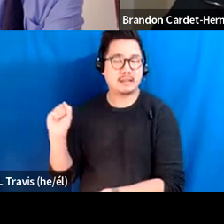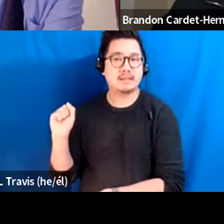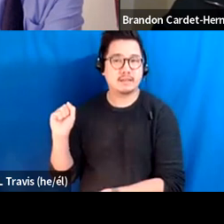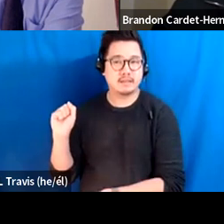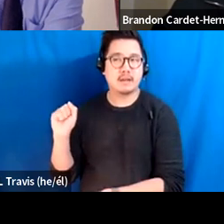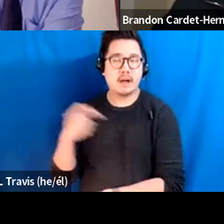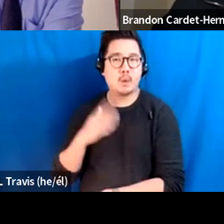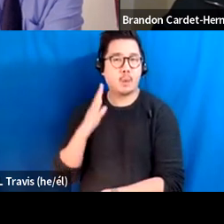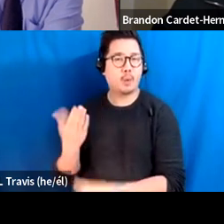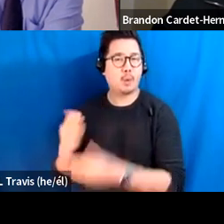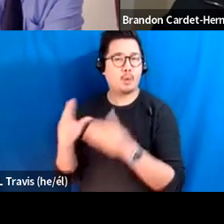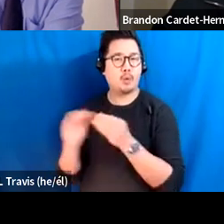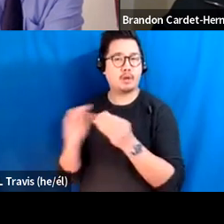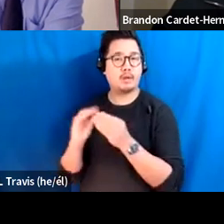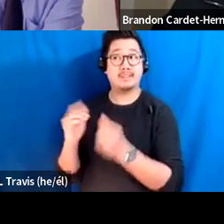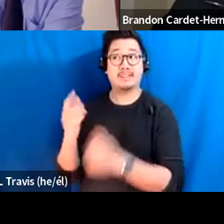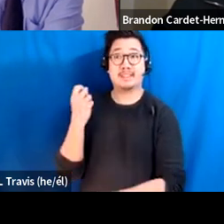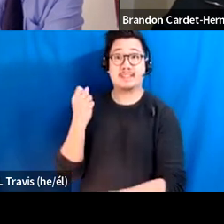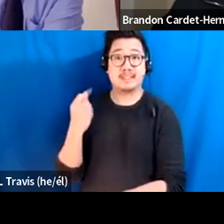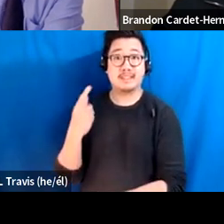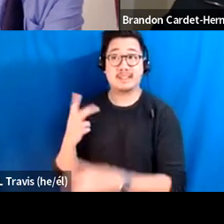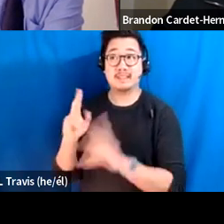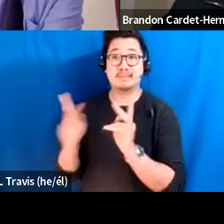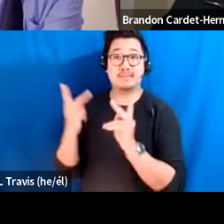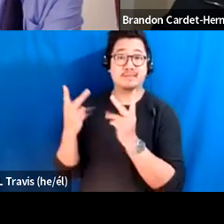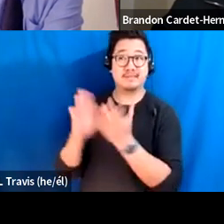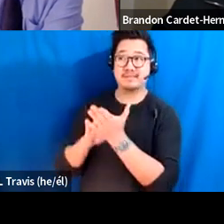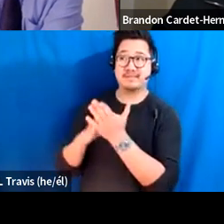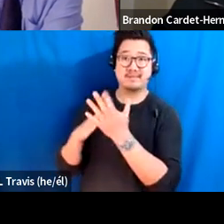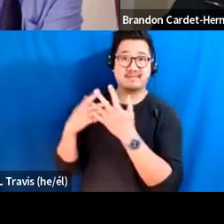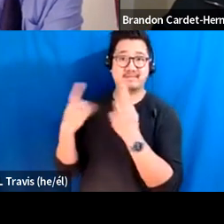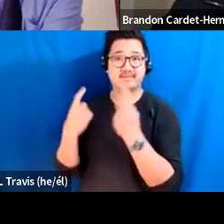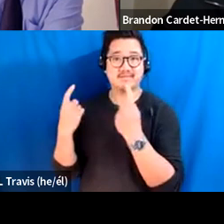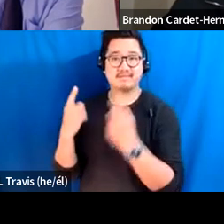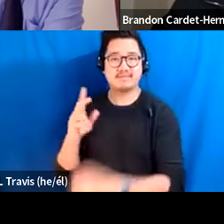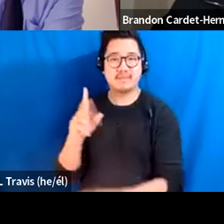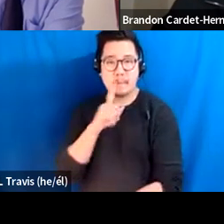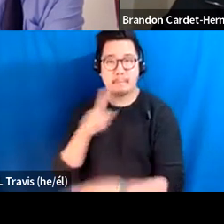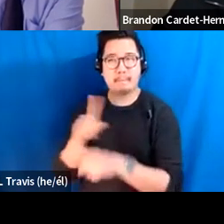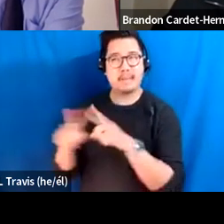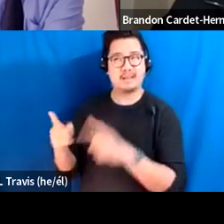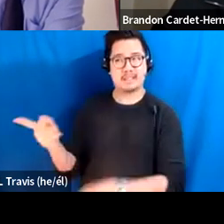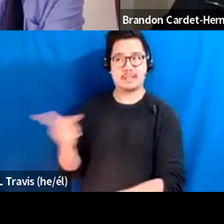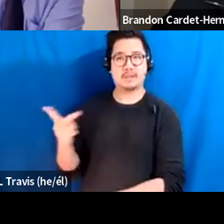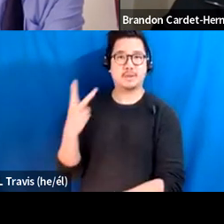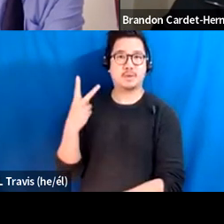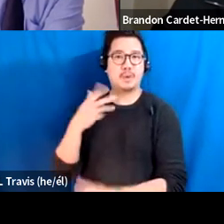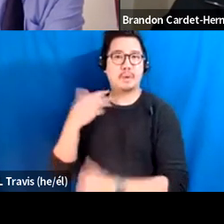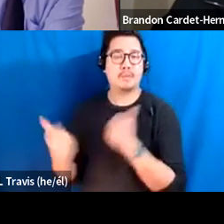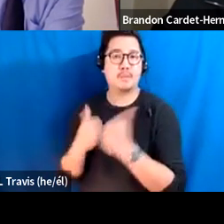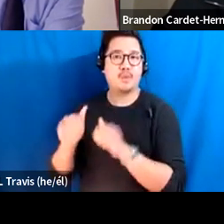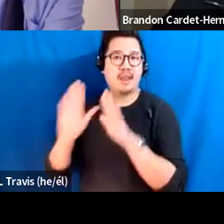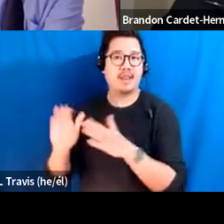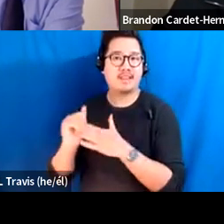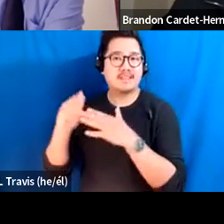both didn't sing their praises they're two of our most amazing leaders and educators